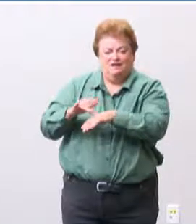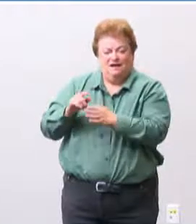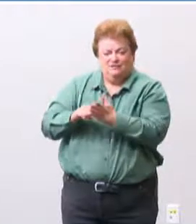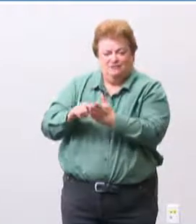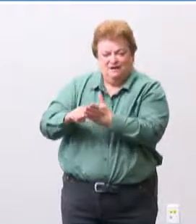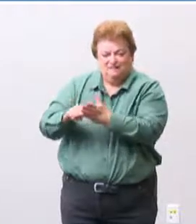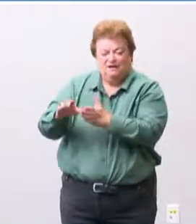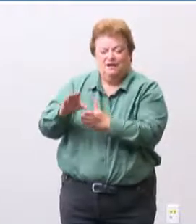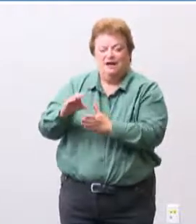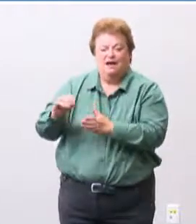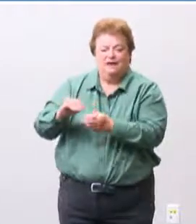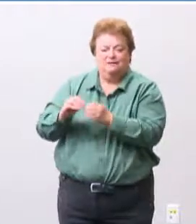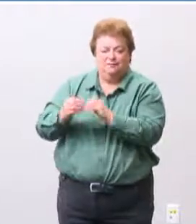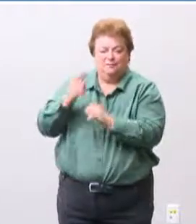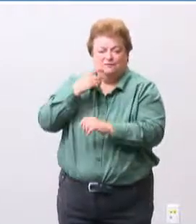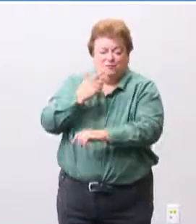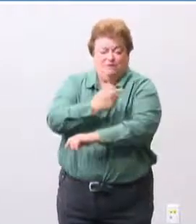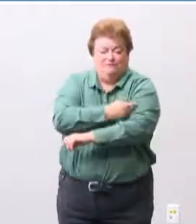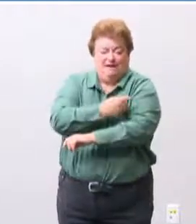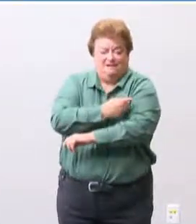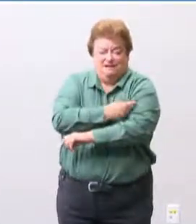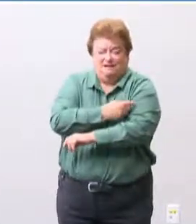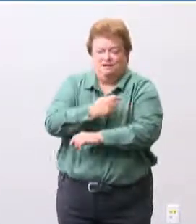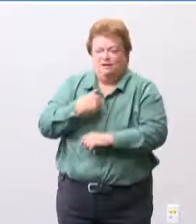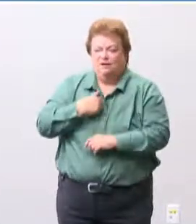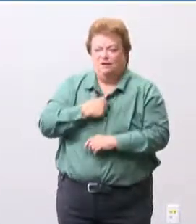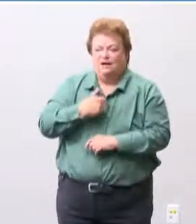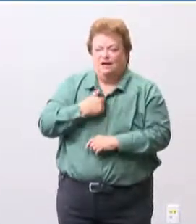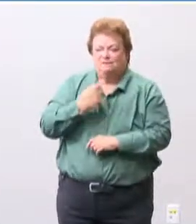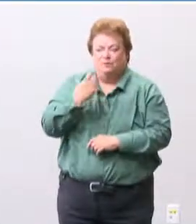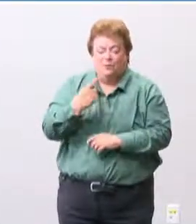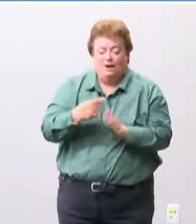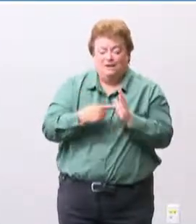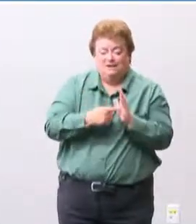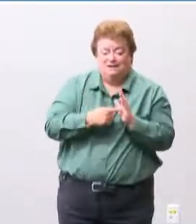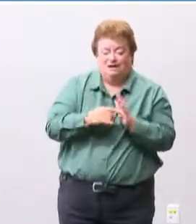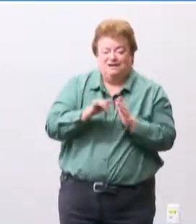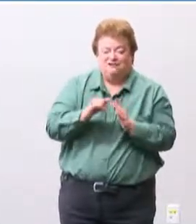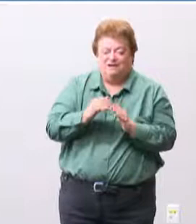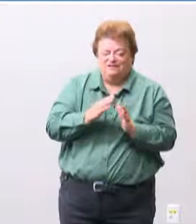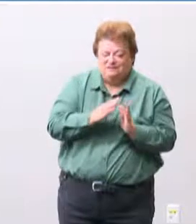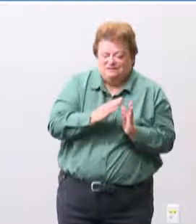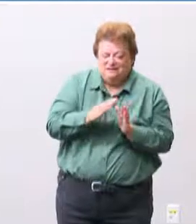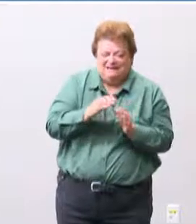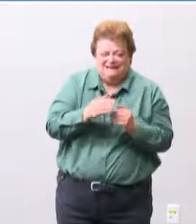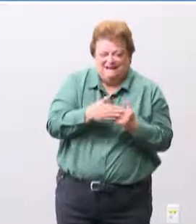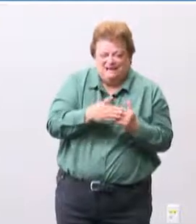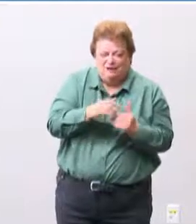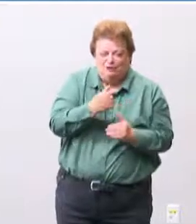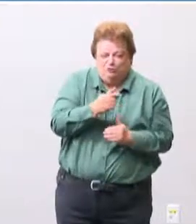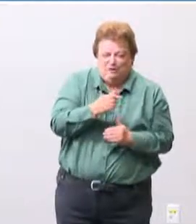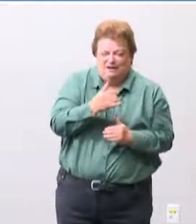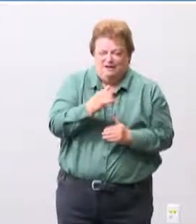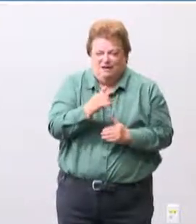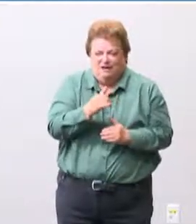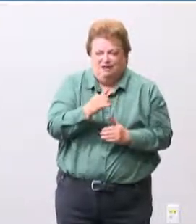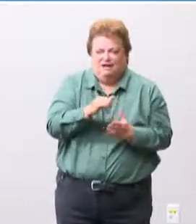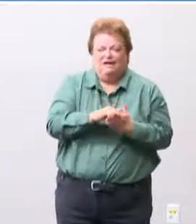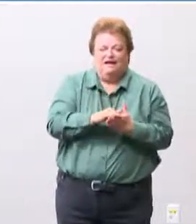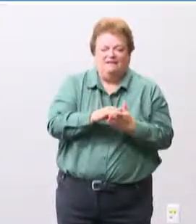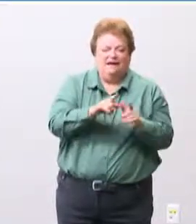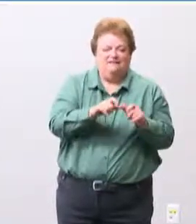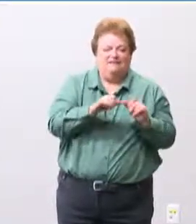and the vaccination rate. And we do have 1 indicator that is just on the border of green and yellow, and that's